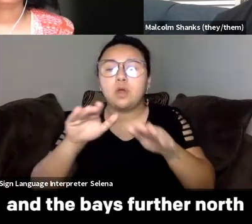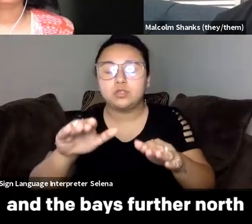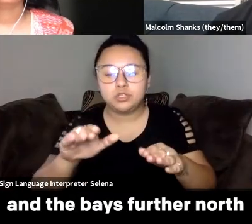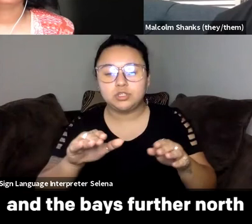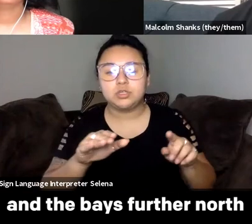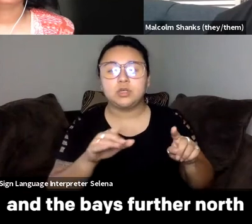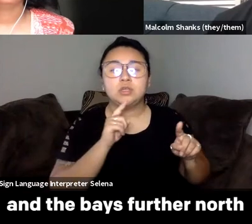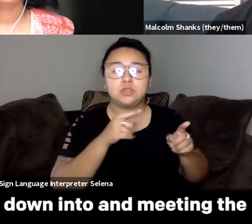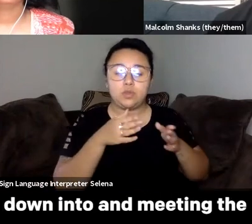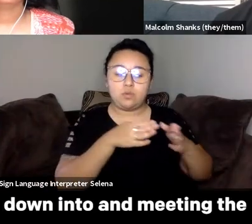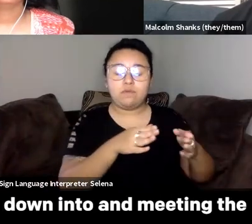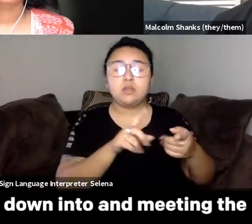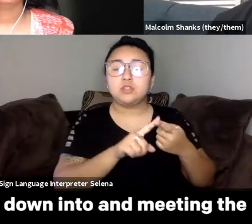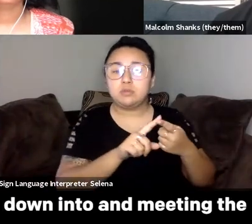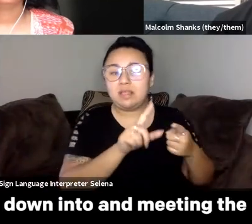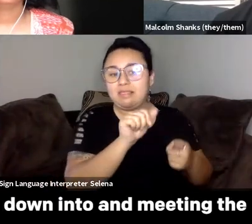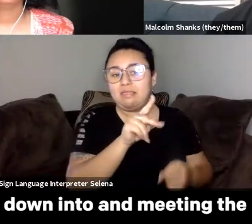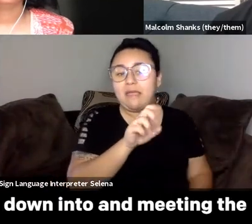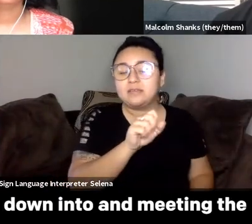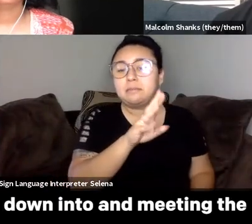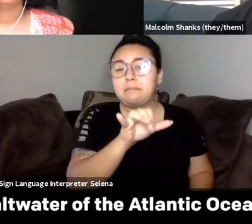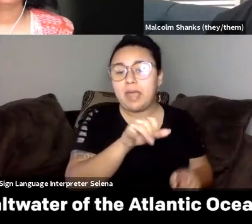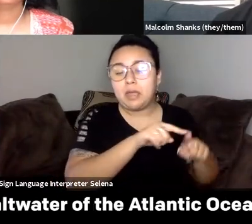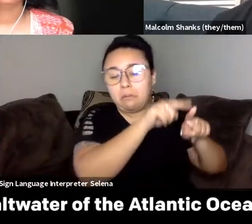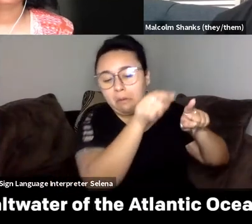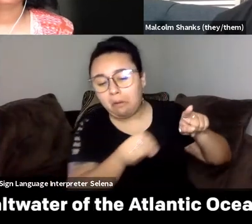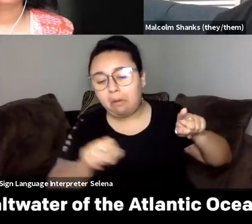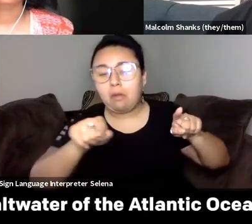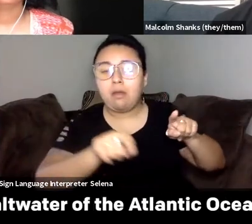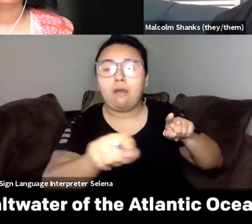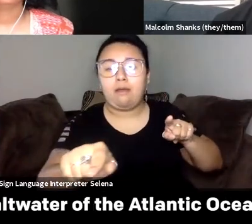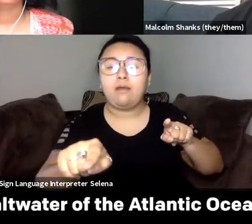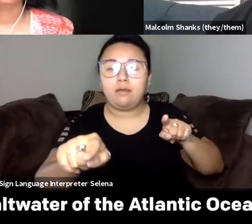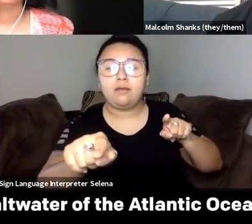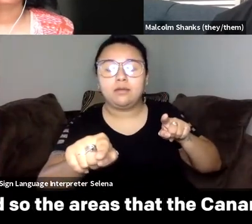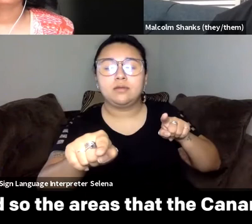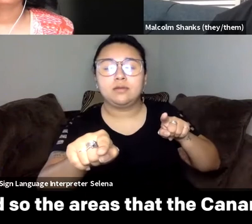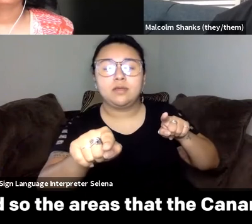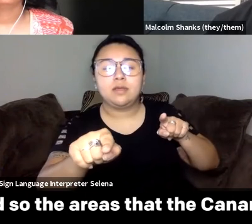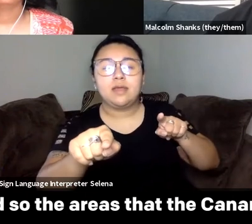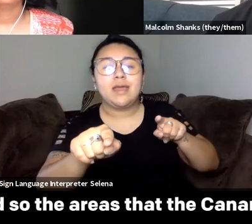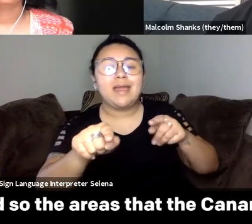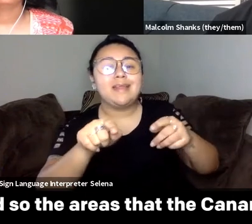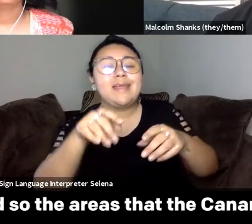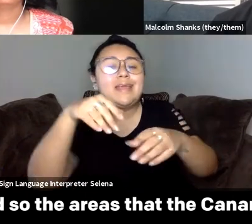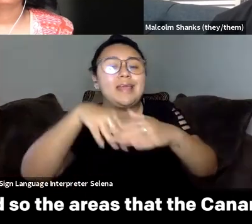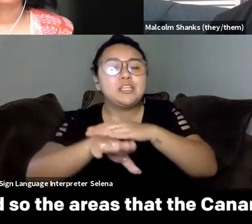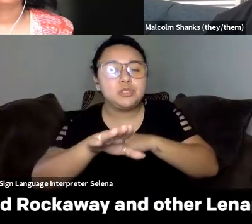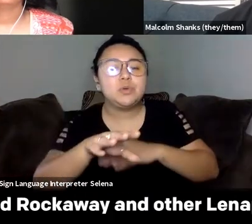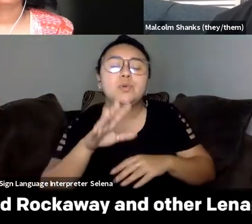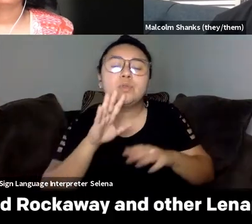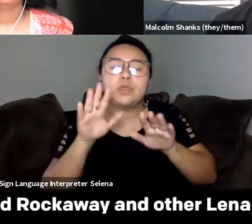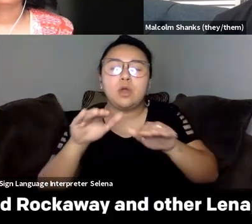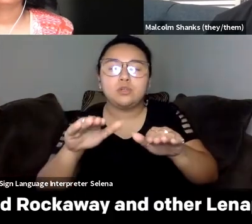and the bays further north down into and meeting the saltwater of the Atlantic Ocean. And so